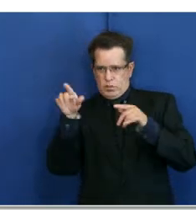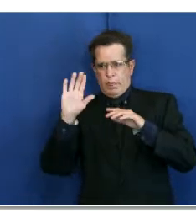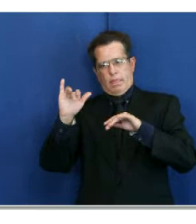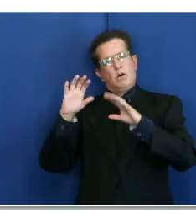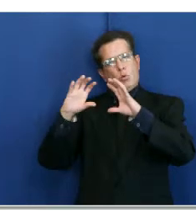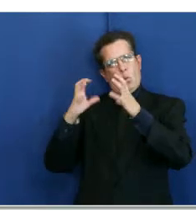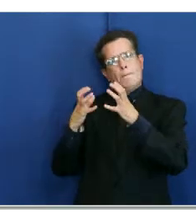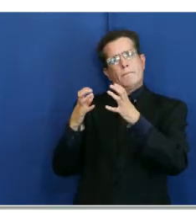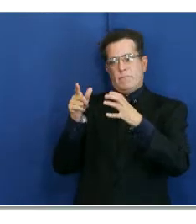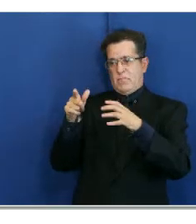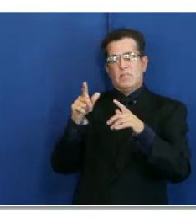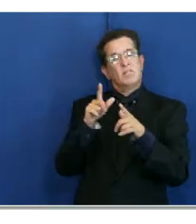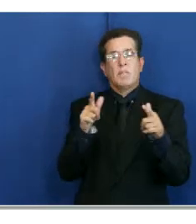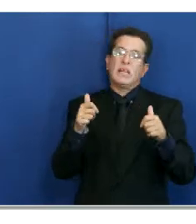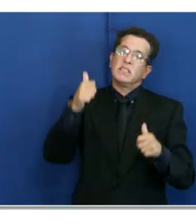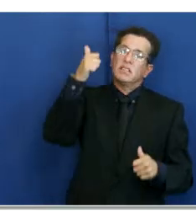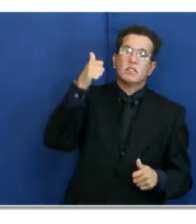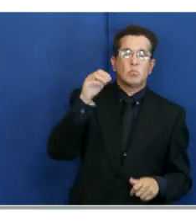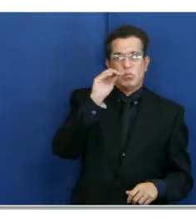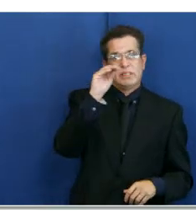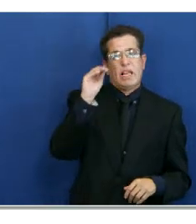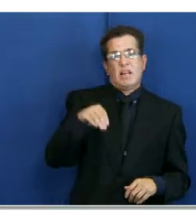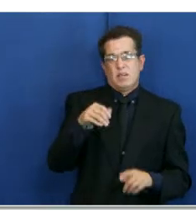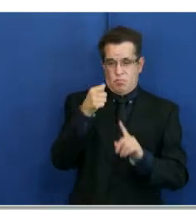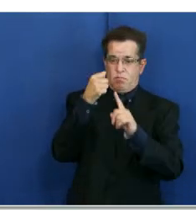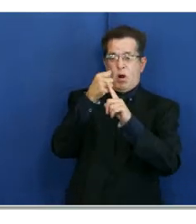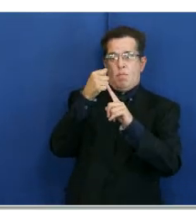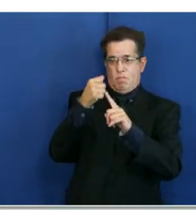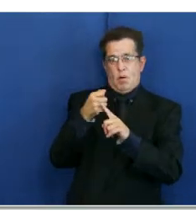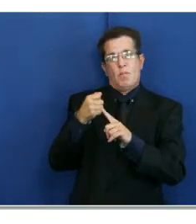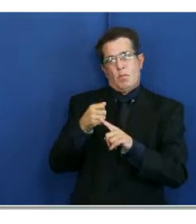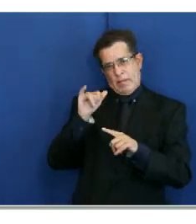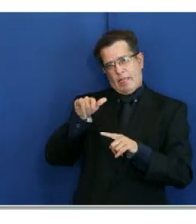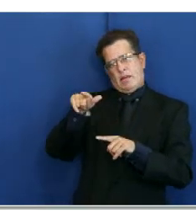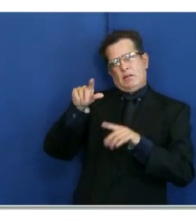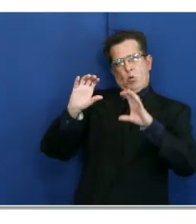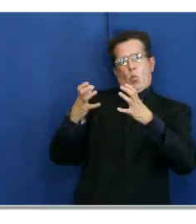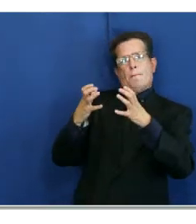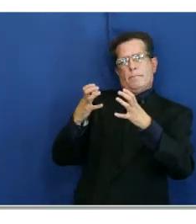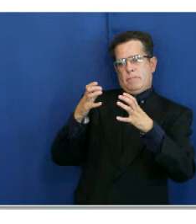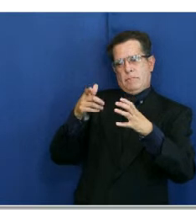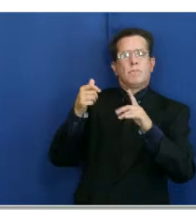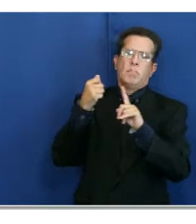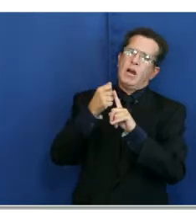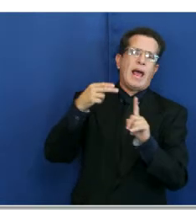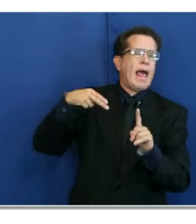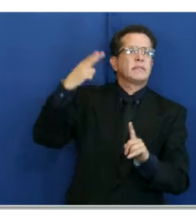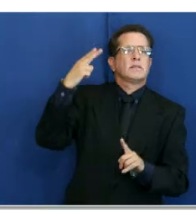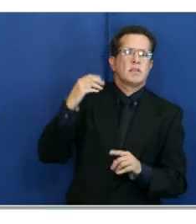up the largest percentage of the overall number of cases.